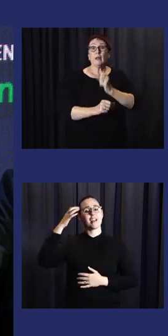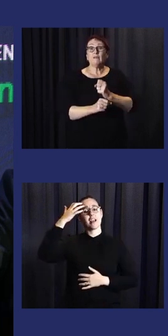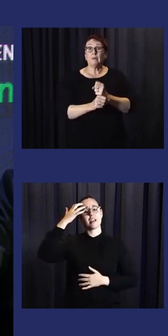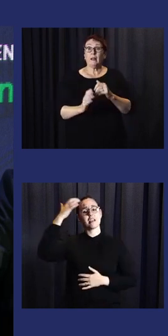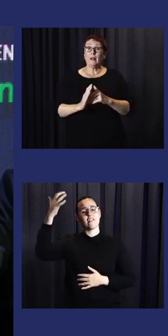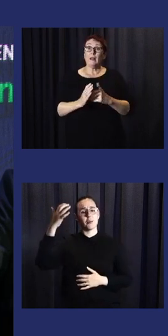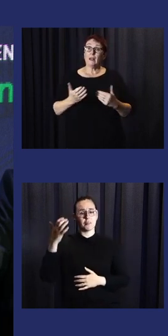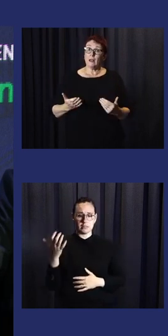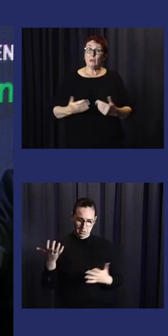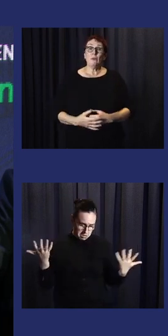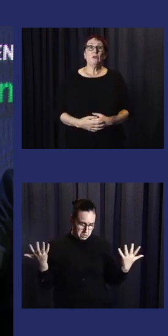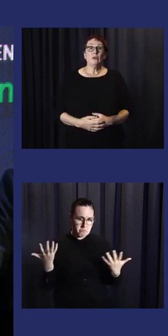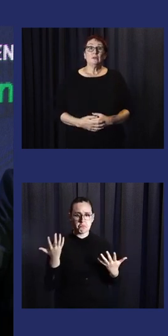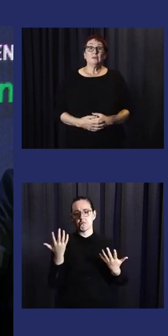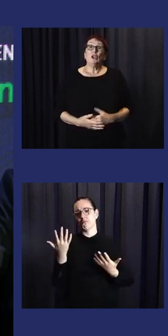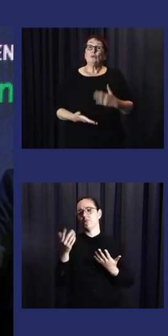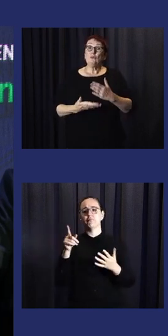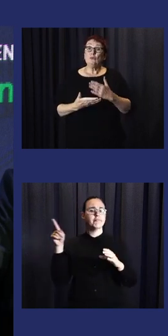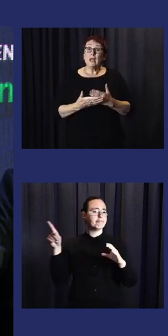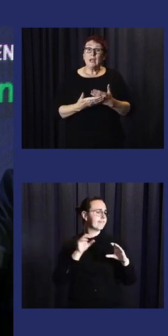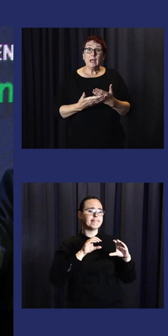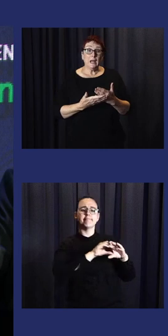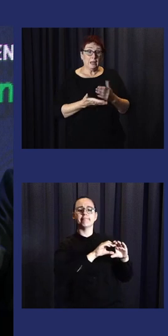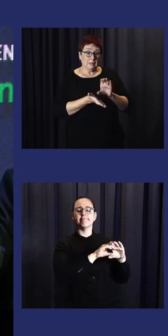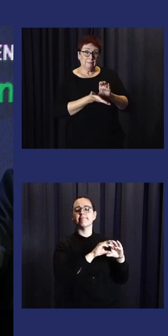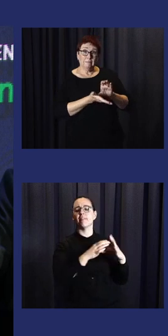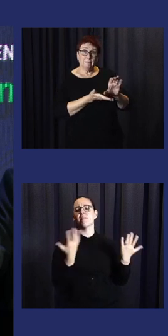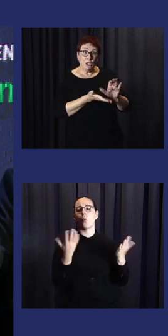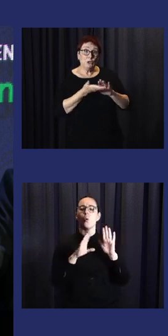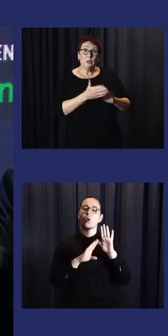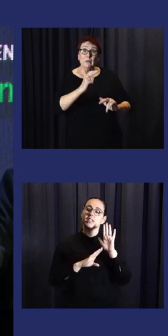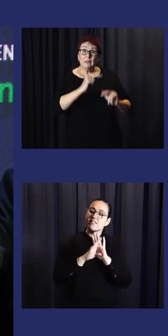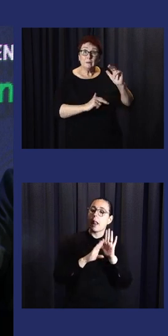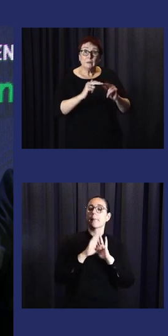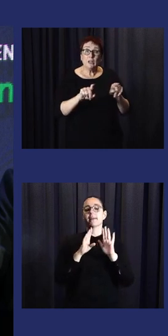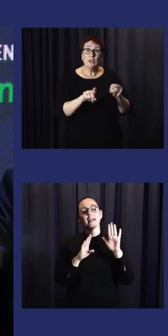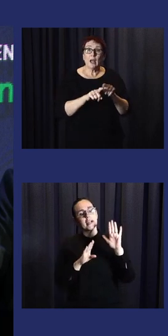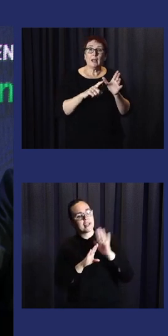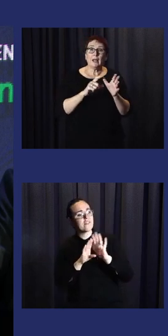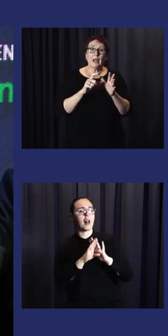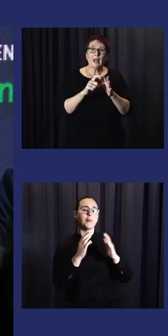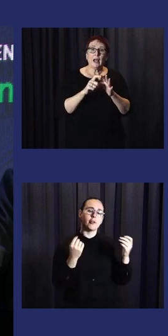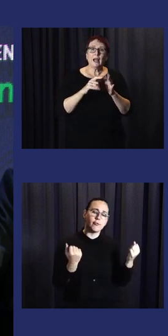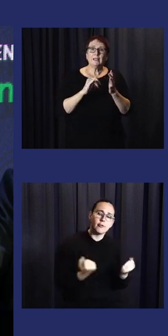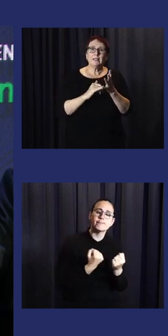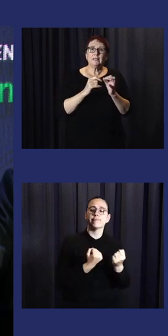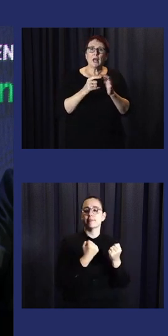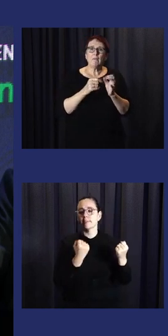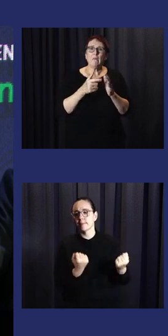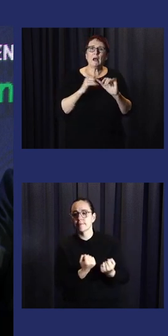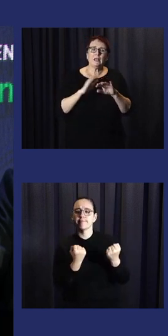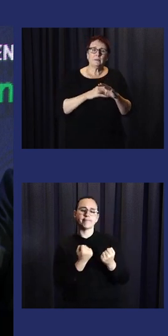about financing for development. It is about Addis Ababa. It is about the entire kind